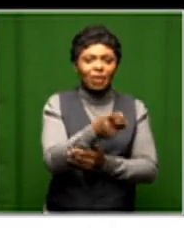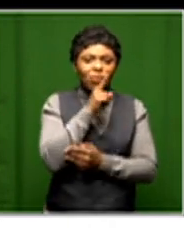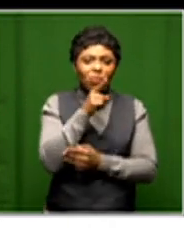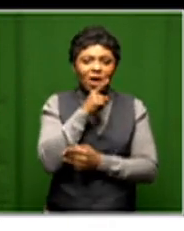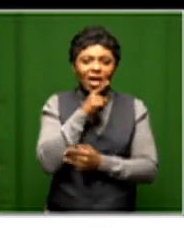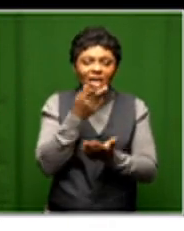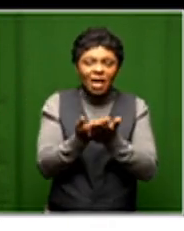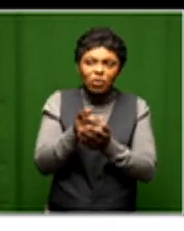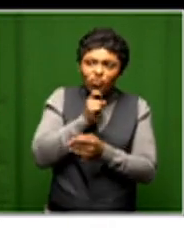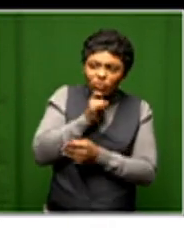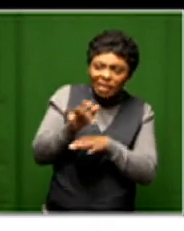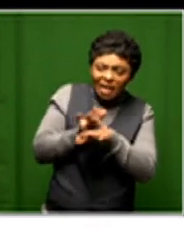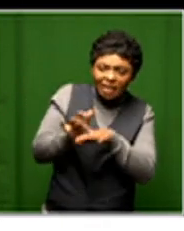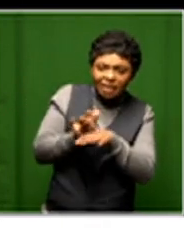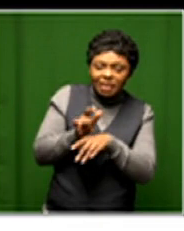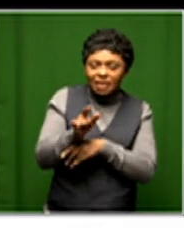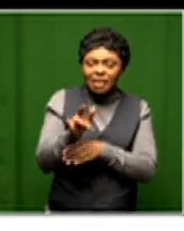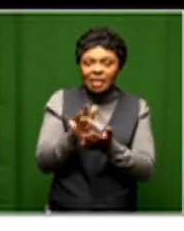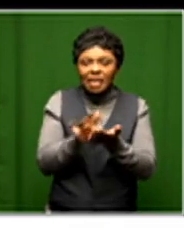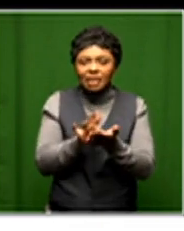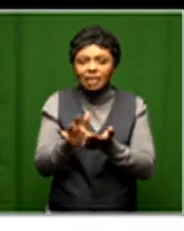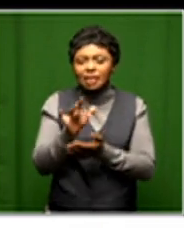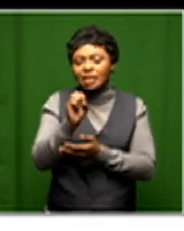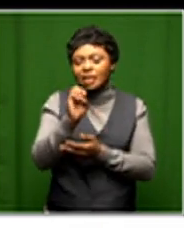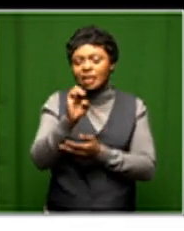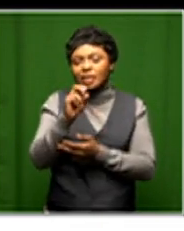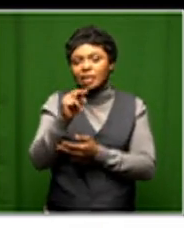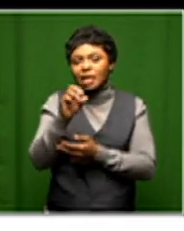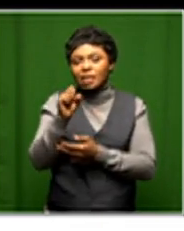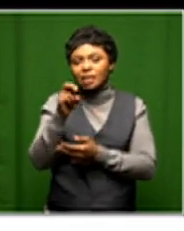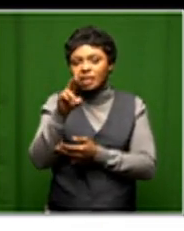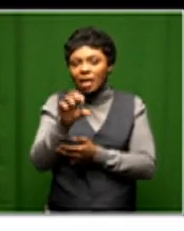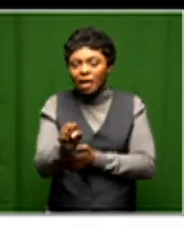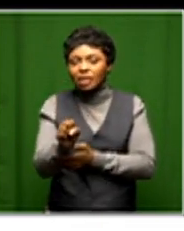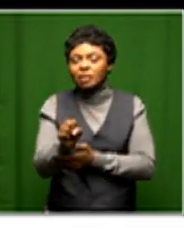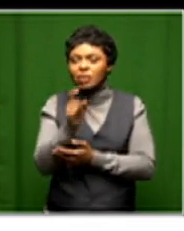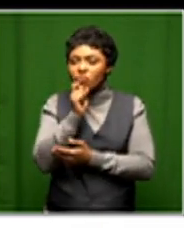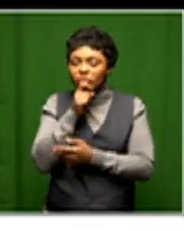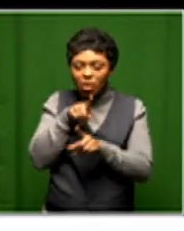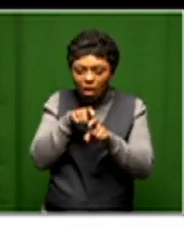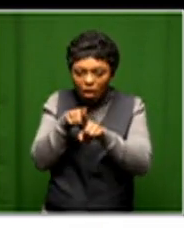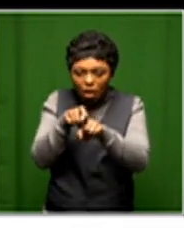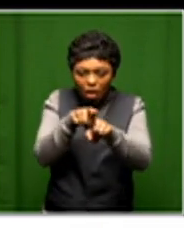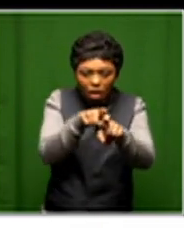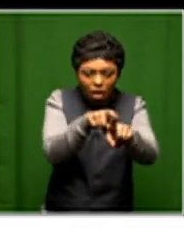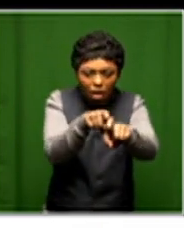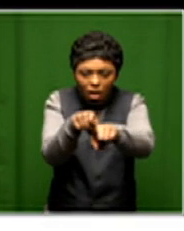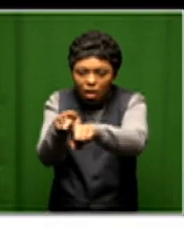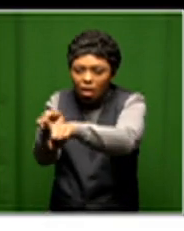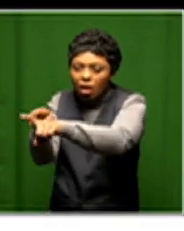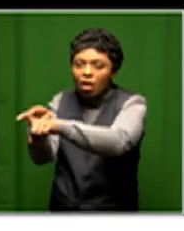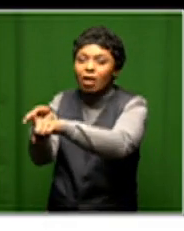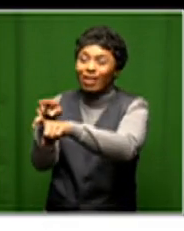sensors. So you can combat all this deforestation. You can combat illegal fishing and all that.